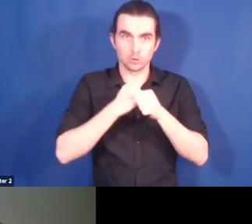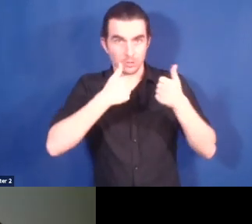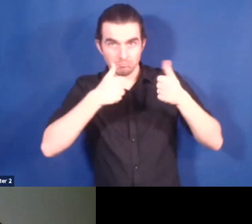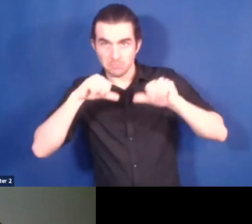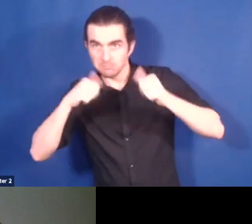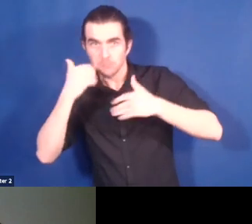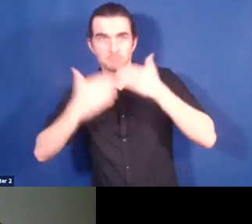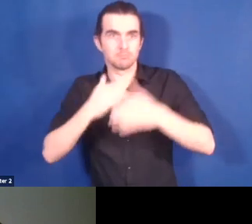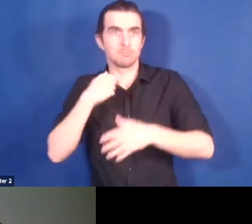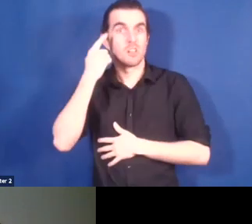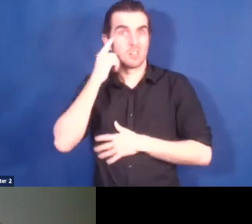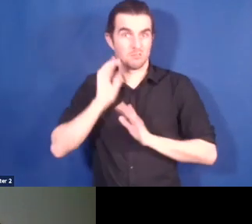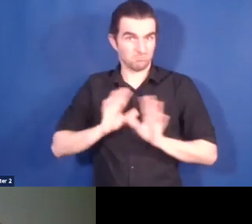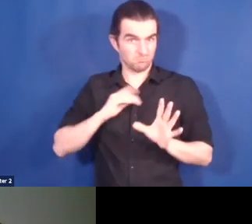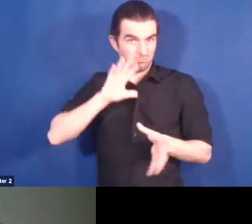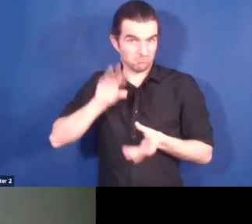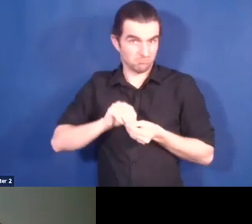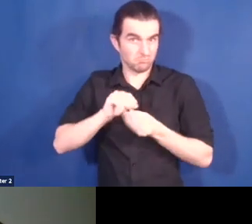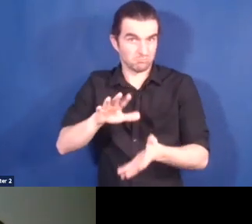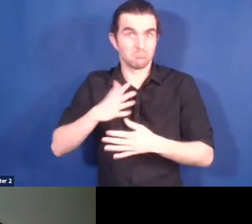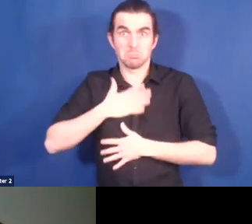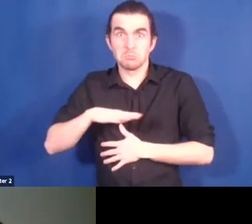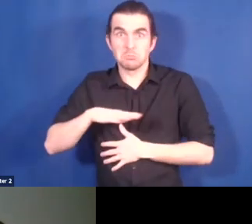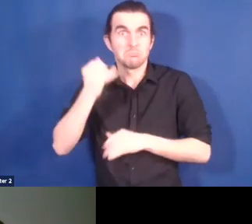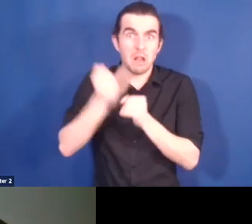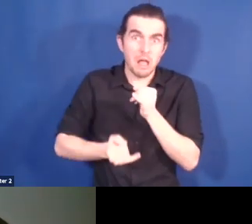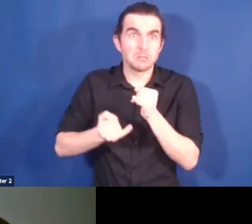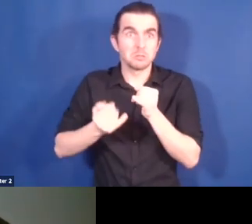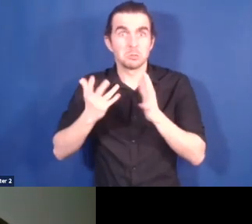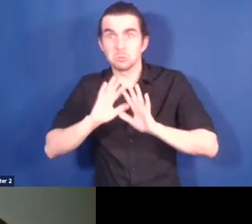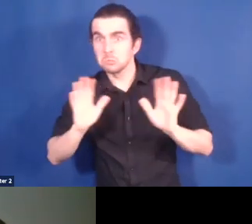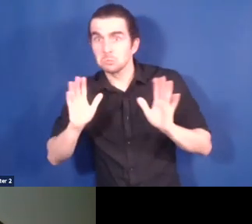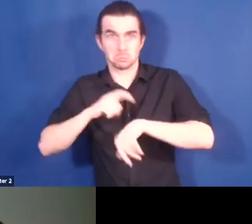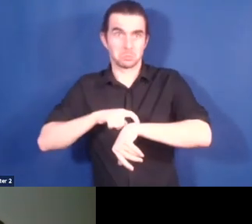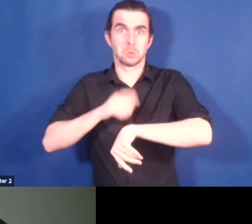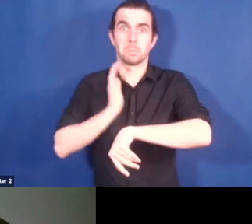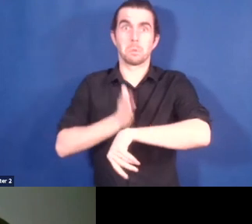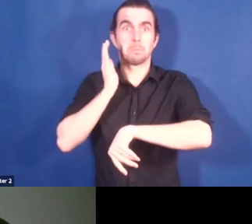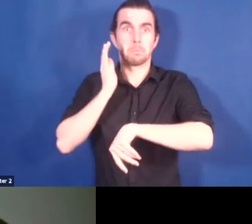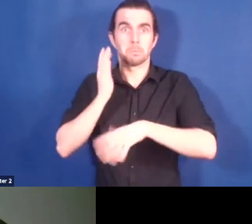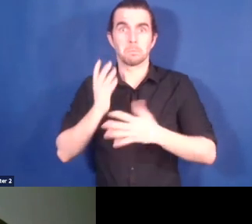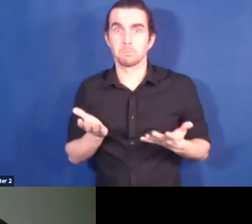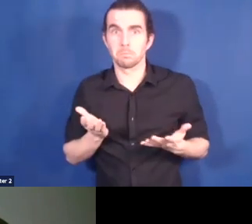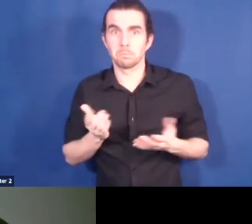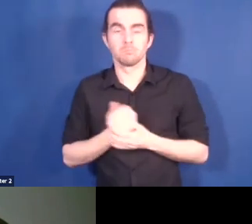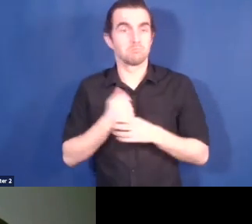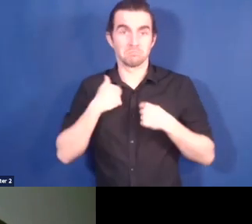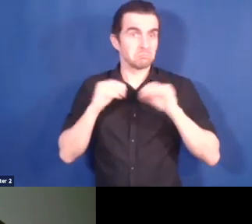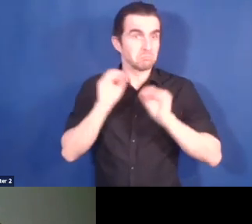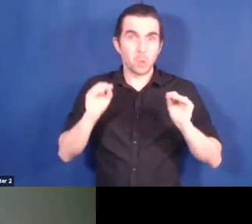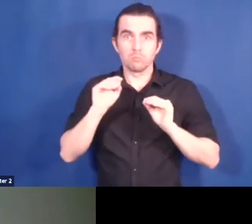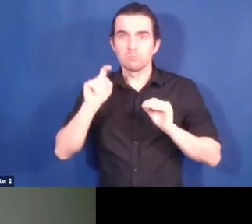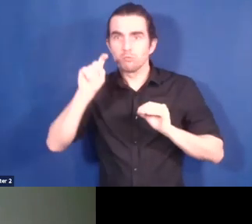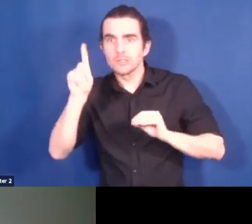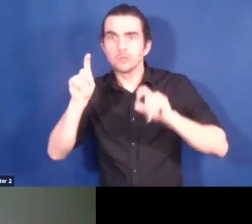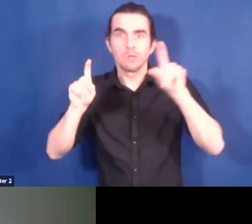had a question highlighted to me as being one that we need to reply to. I suppose the one thing that I